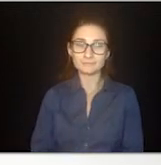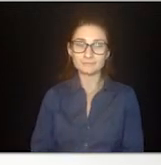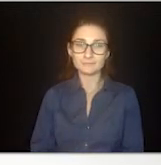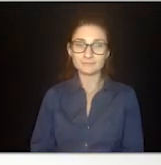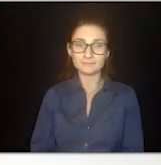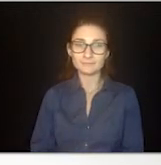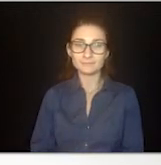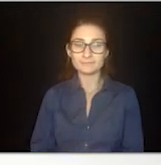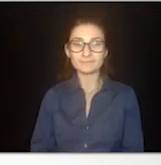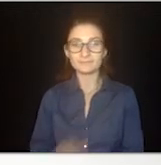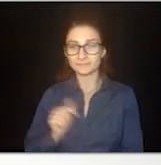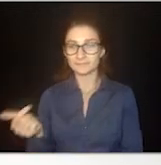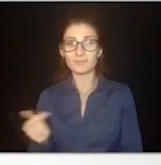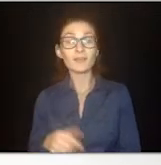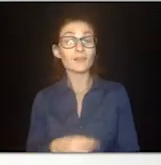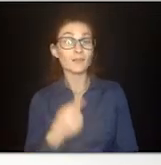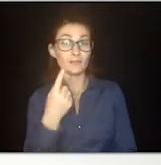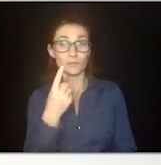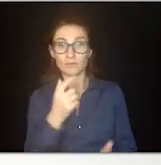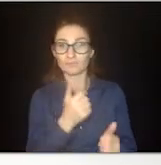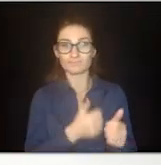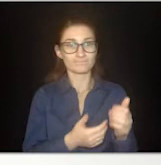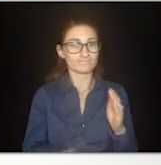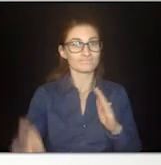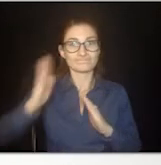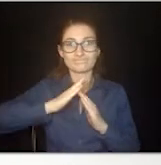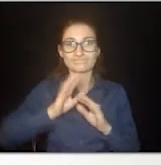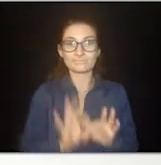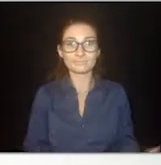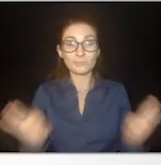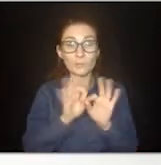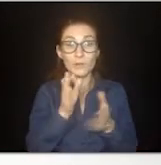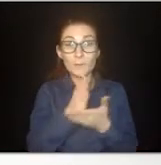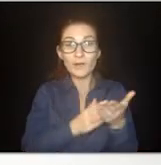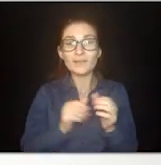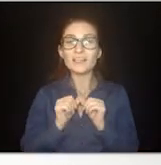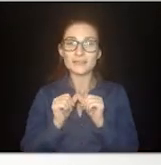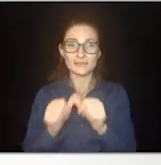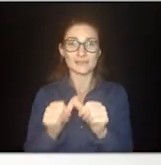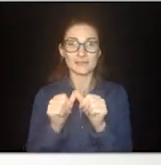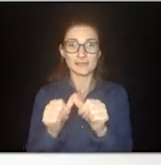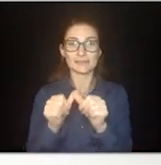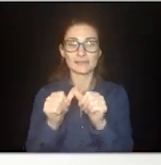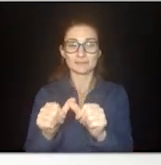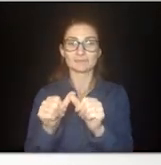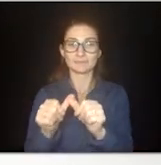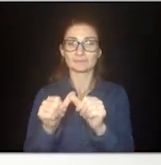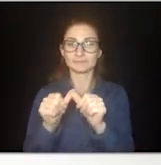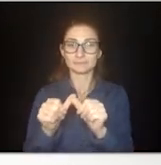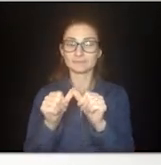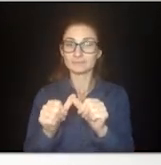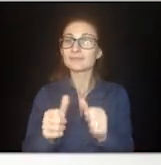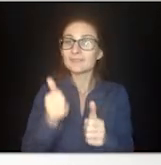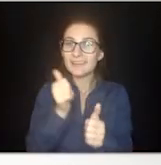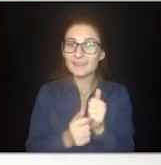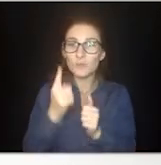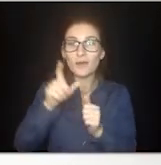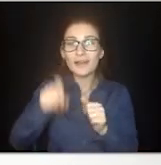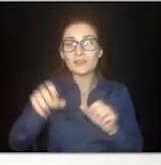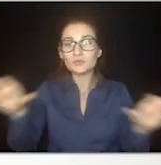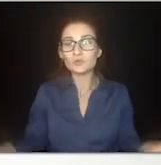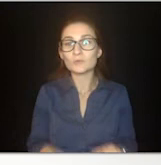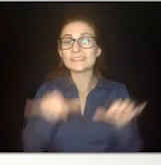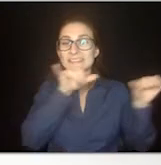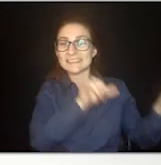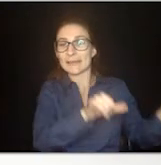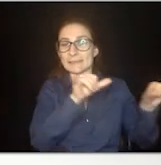that. One of the most important pieces that we said at the beginning is consistency. So everybody needs